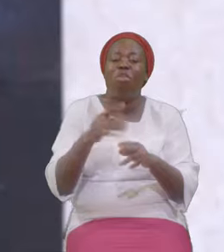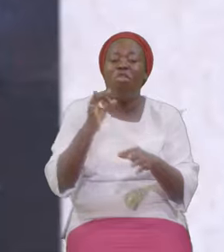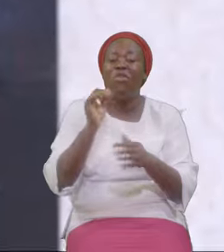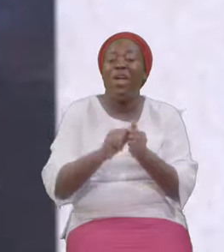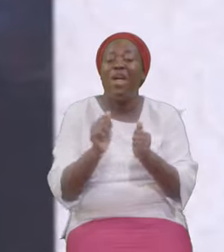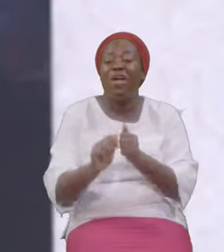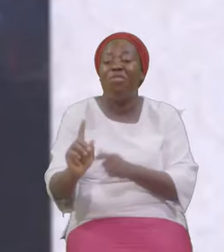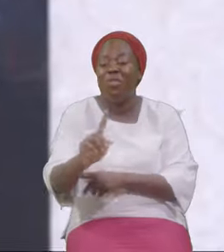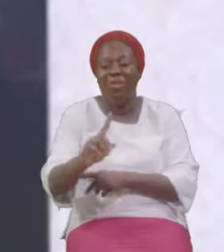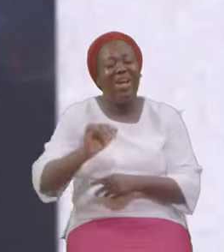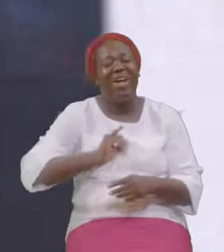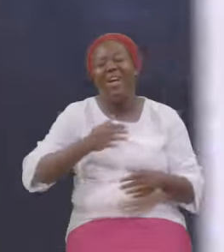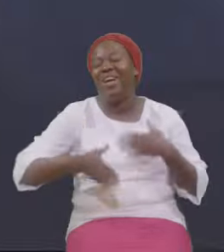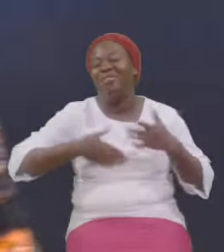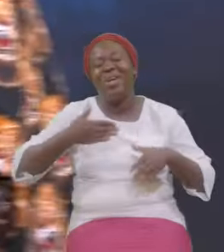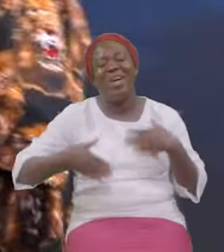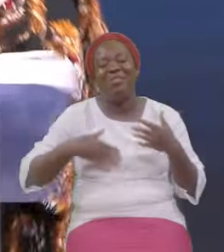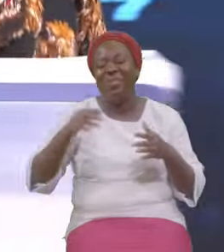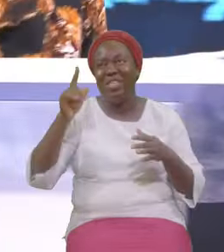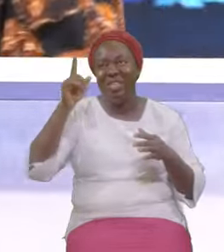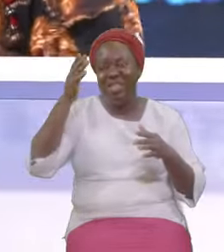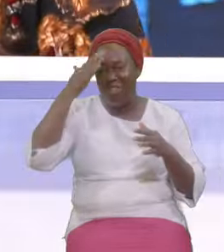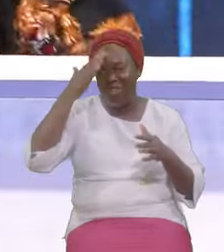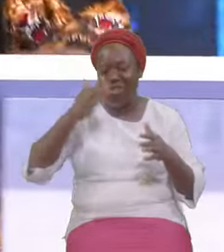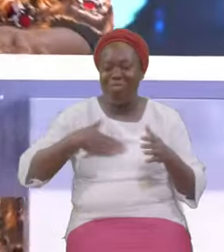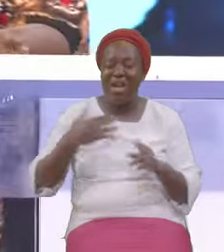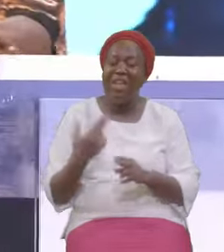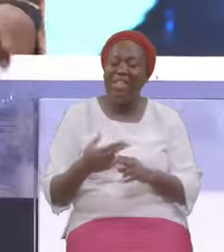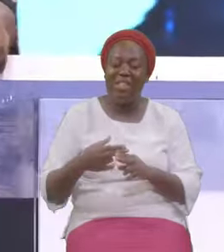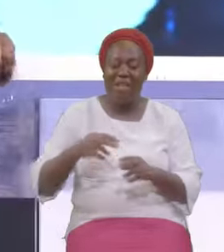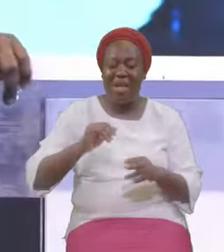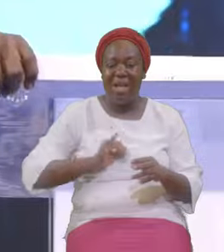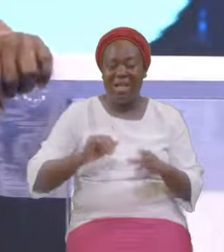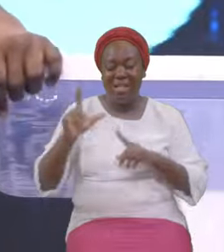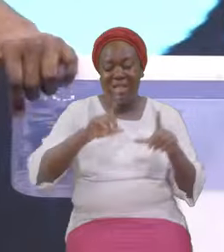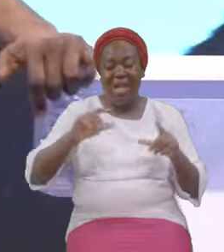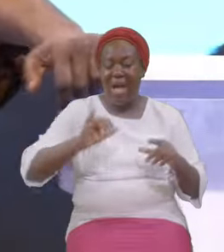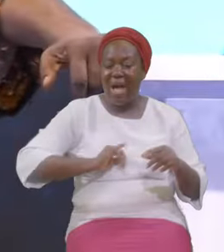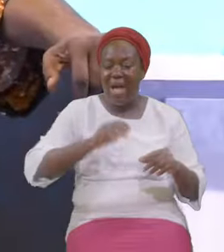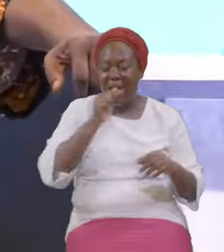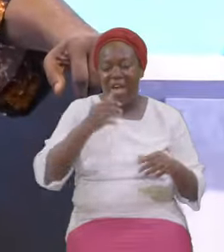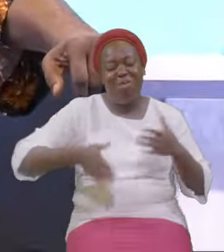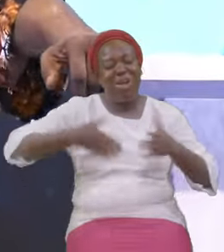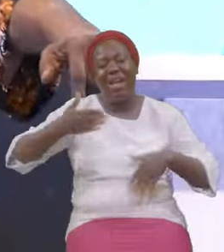he knows my name. I am glad he knows my name.